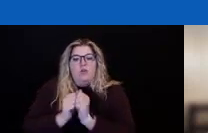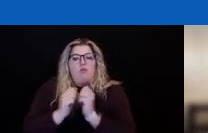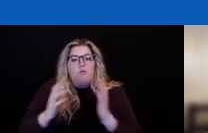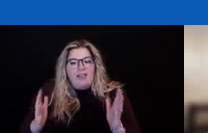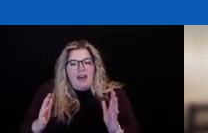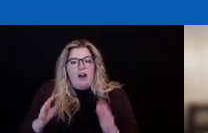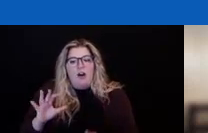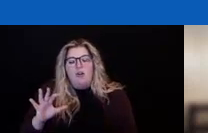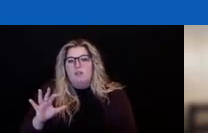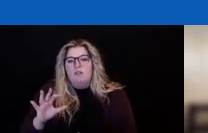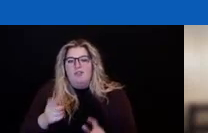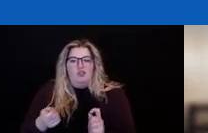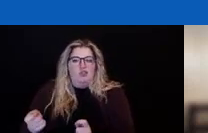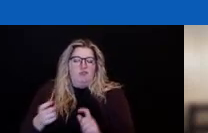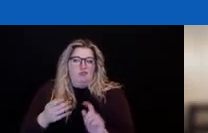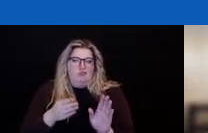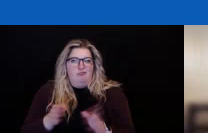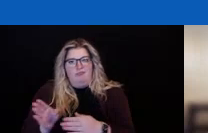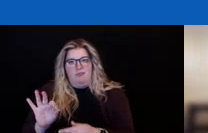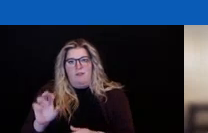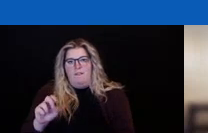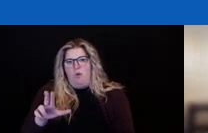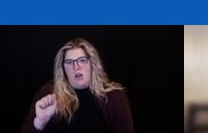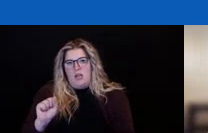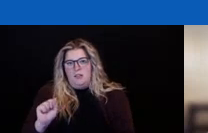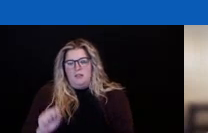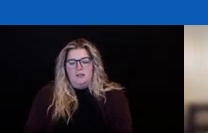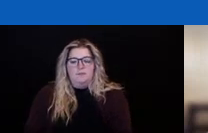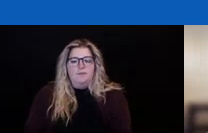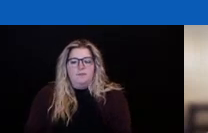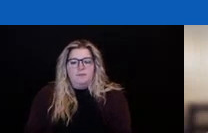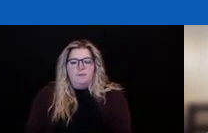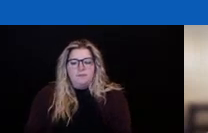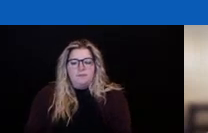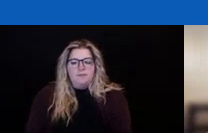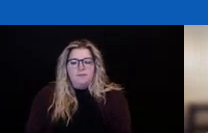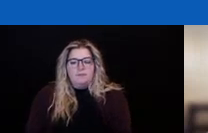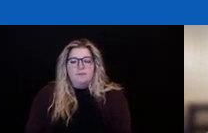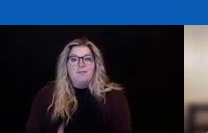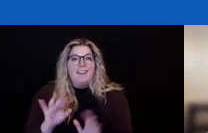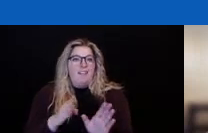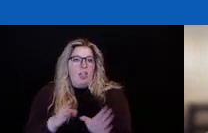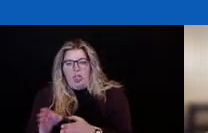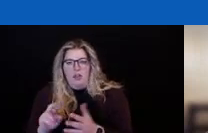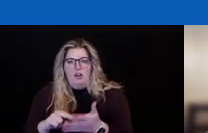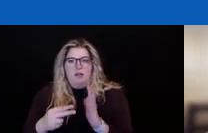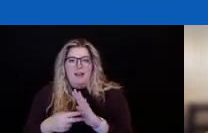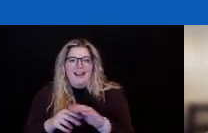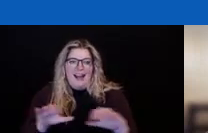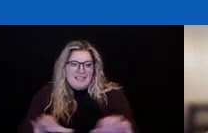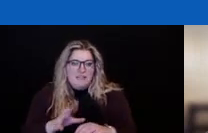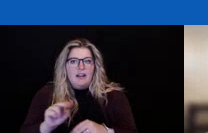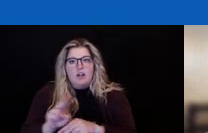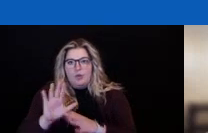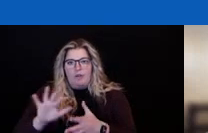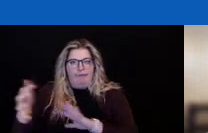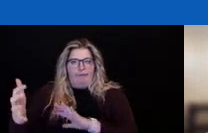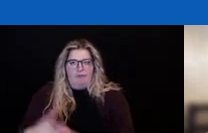to be shifted to that new content and disrupting the user in the flow of the activity that they were doing at that